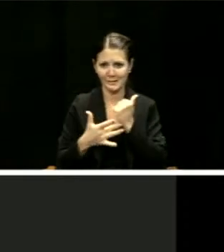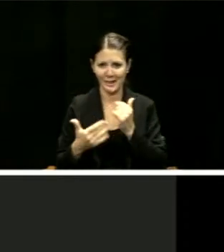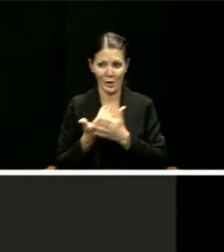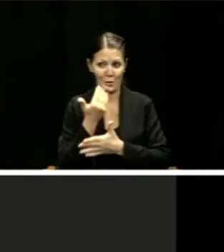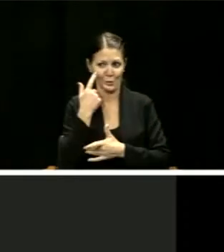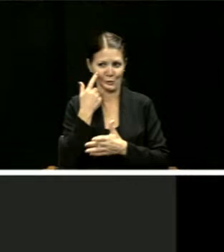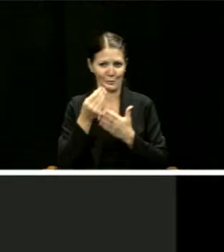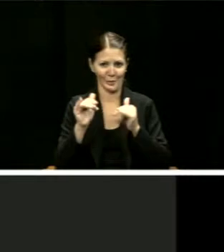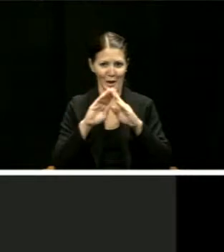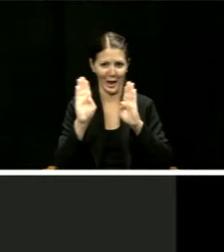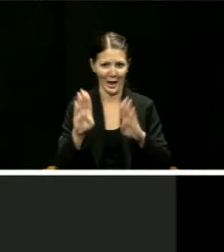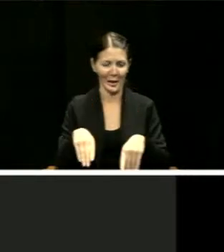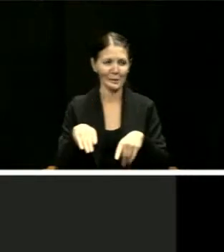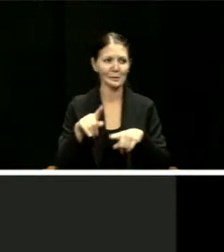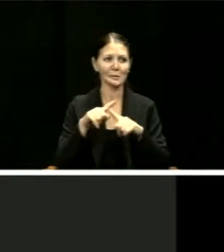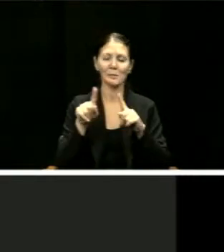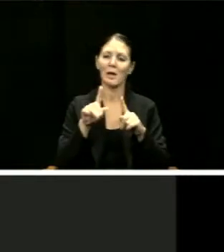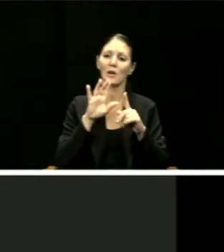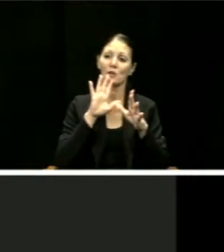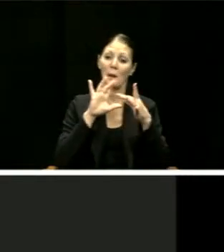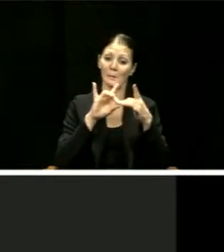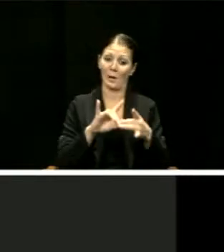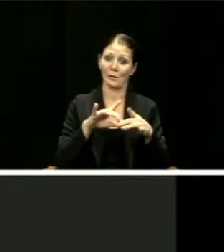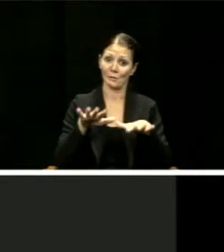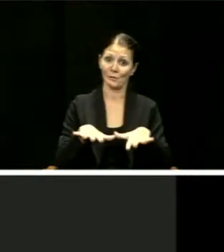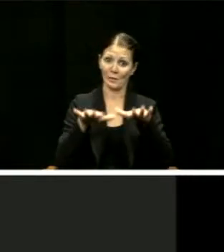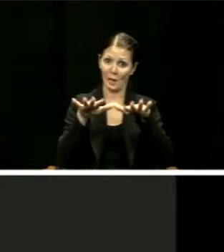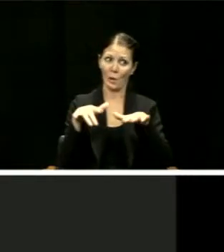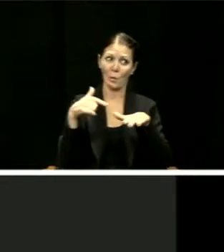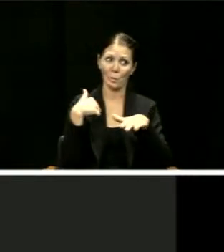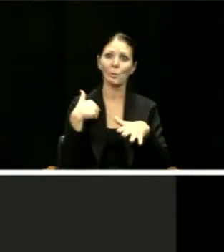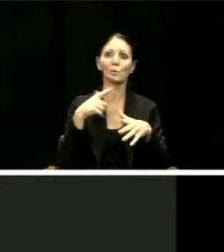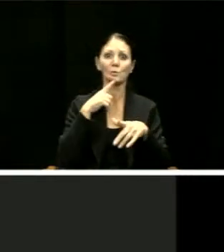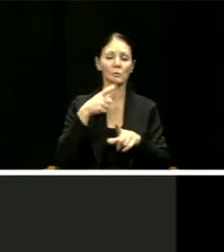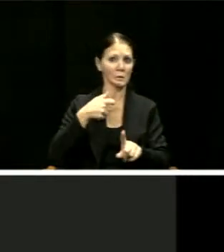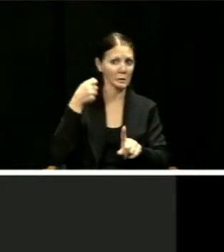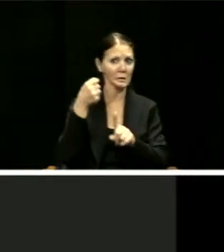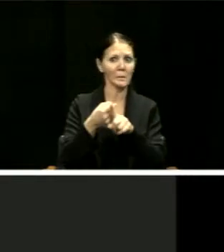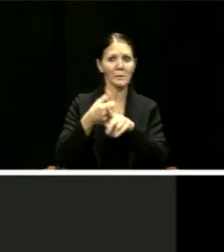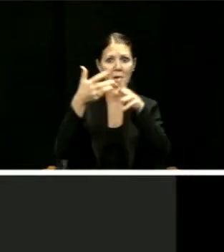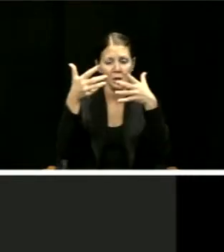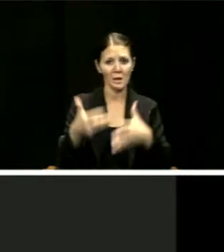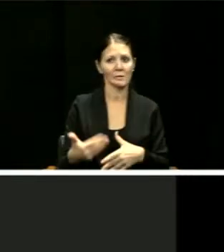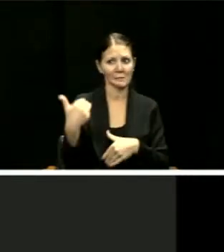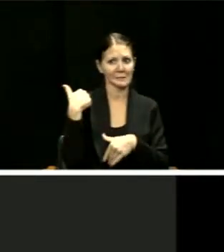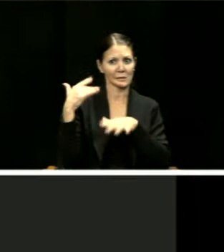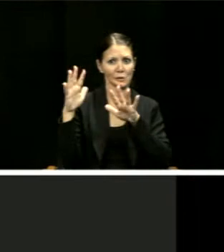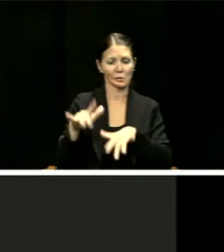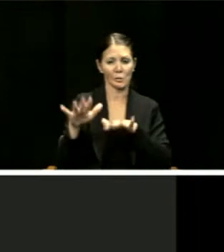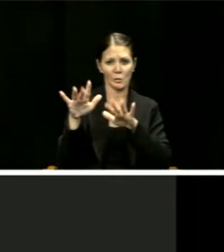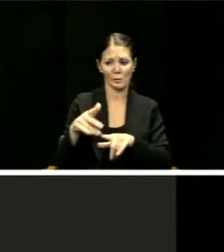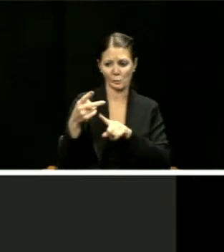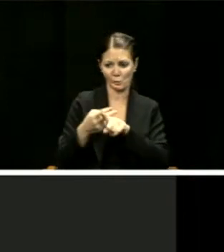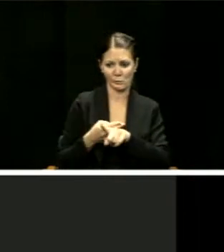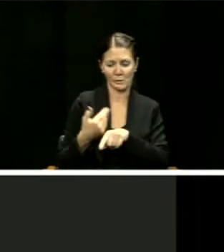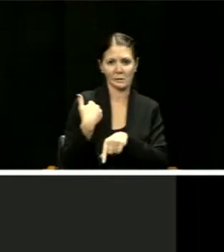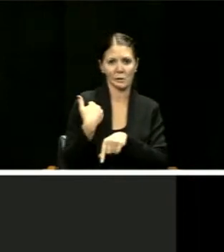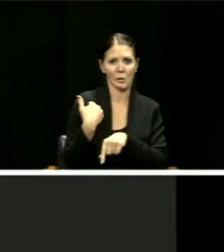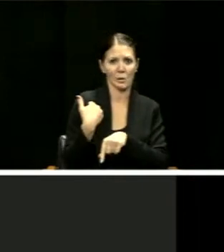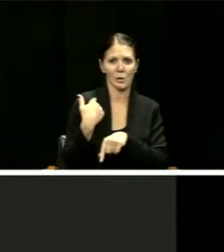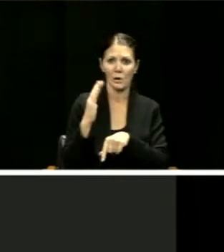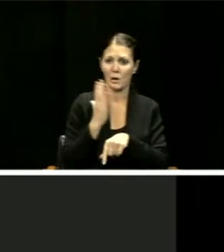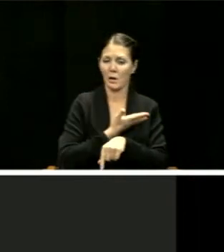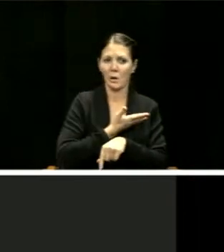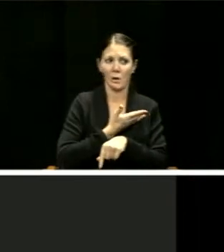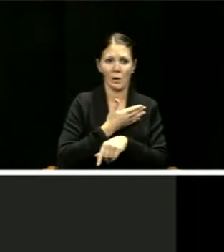here regarding flooding. Since we were heavily impacted from that last storm 2 months ago, our